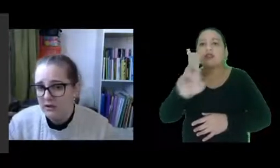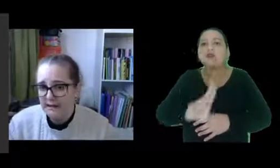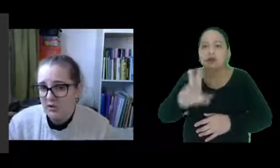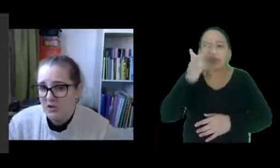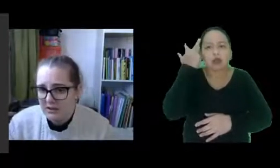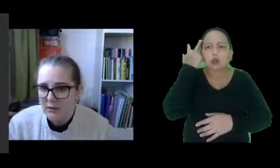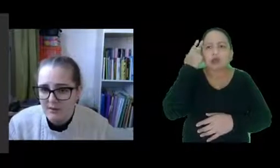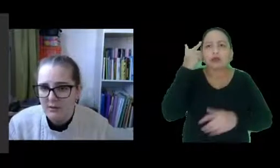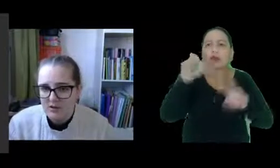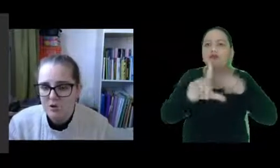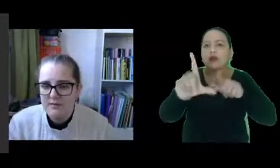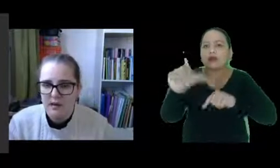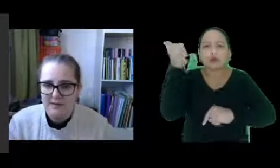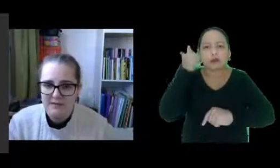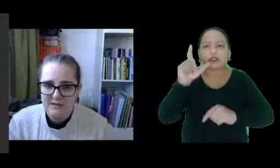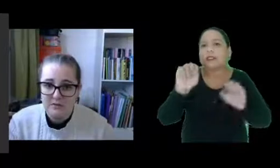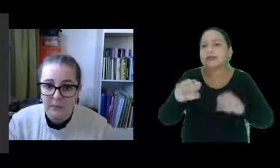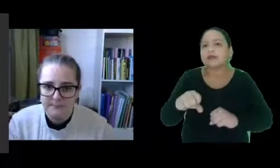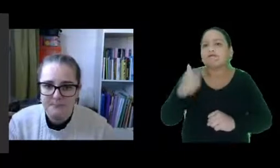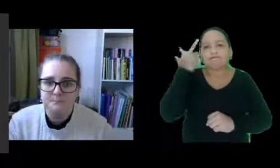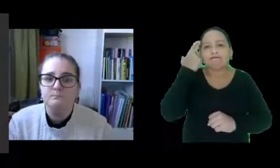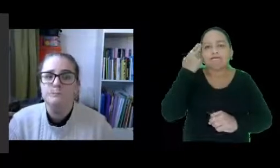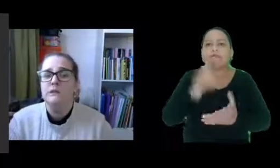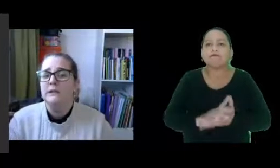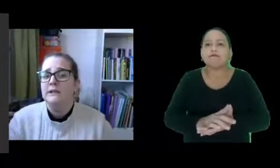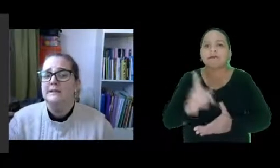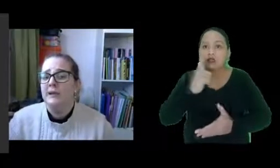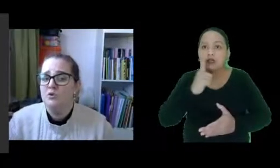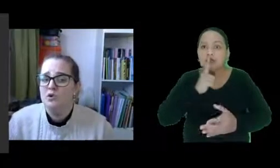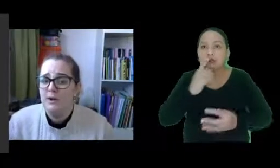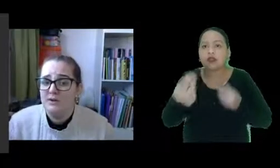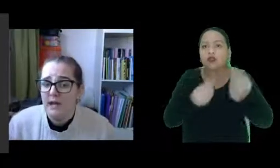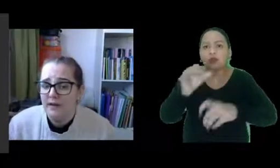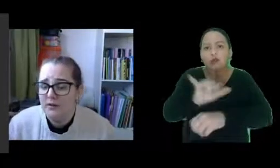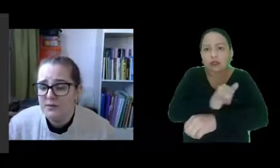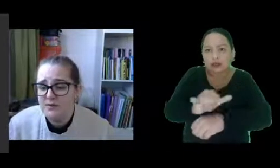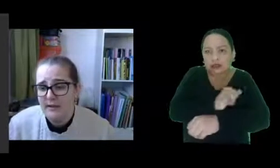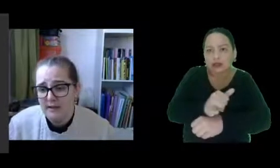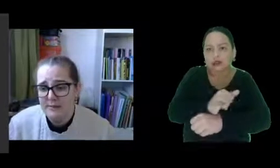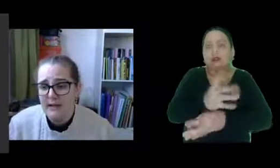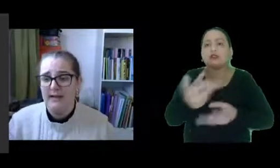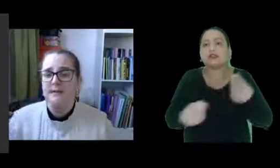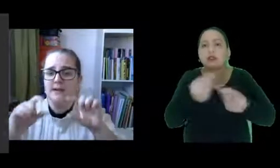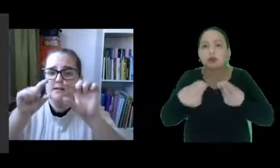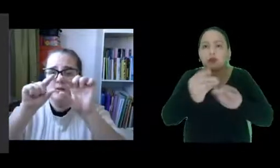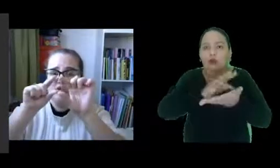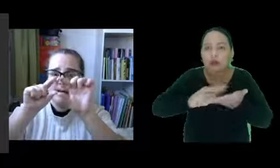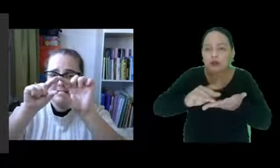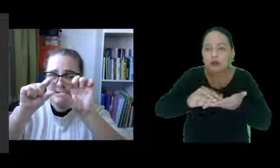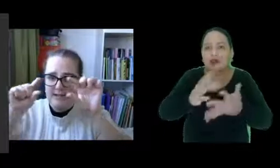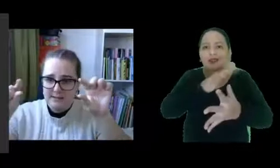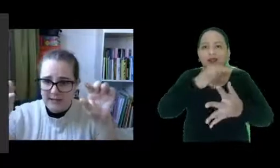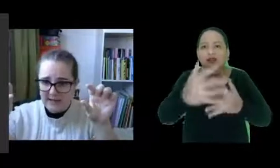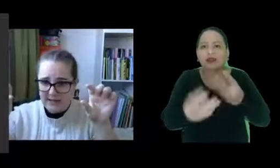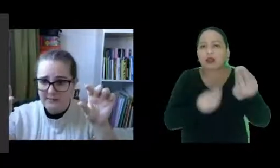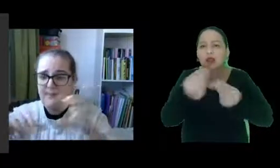of the alphabet in regular pen, we can also do it. We have technical tools with Braille output, which